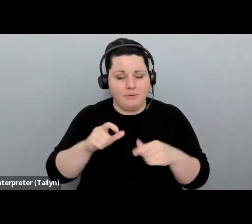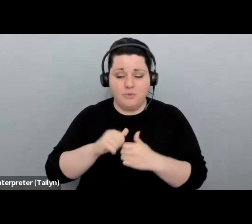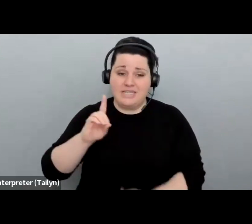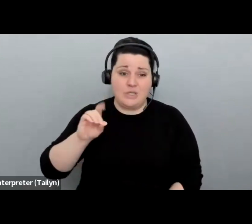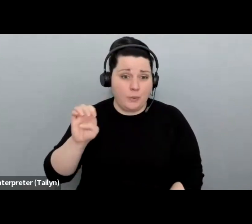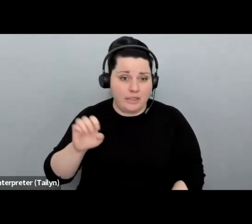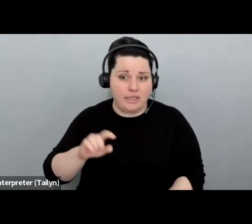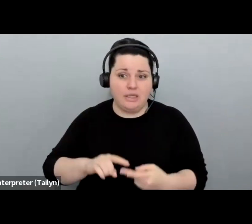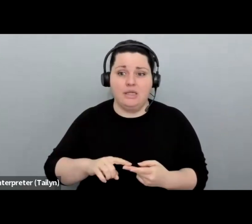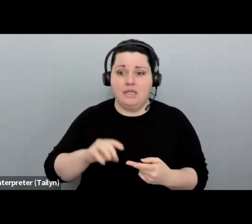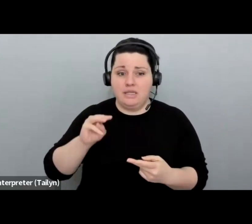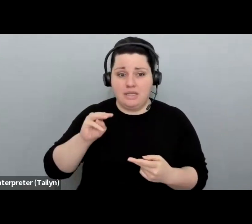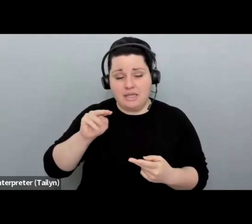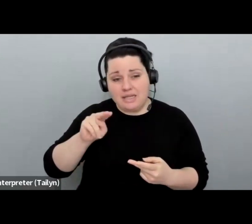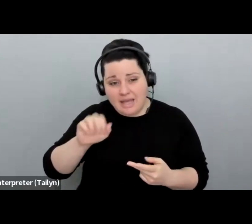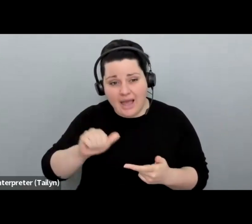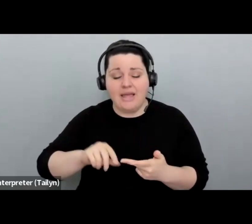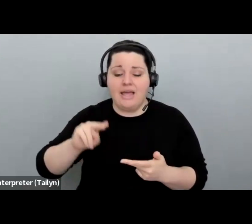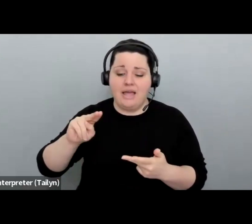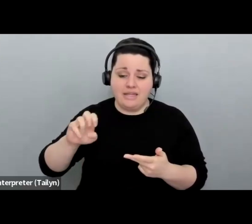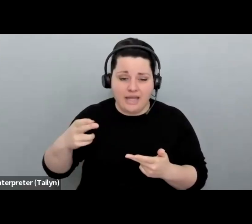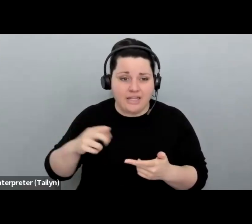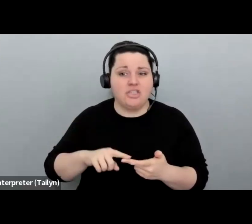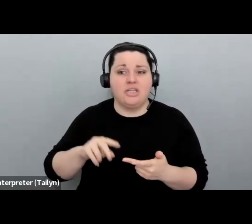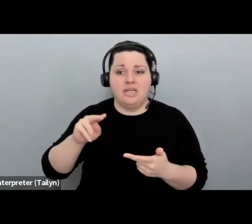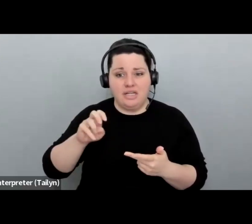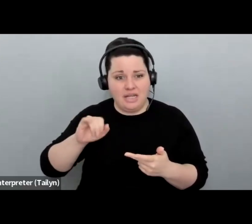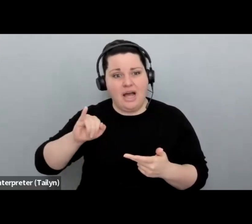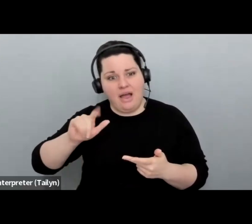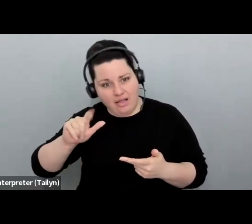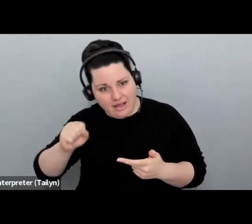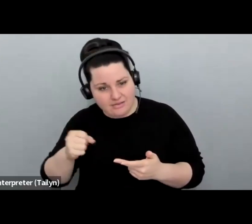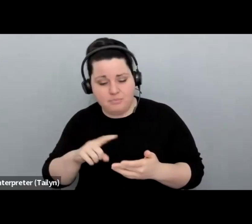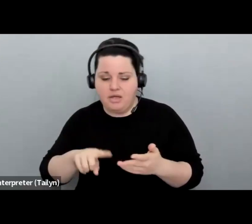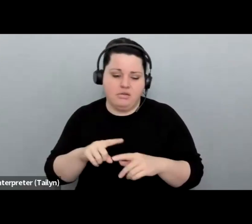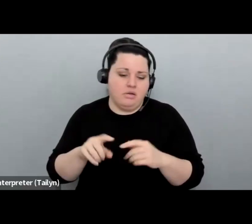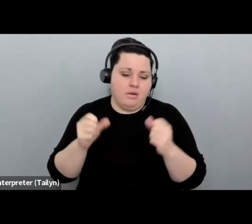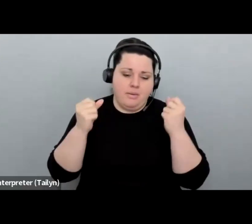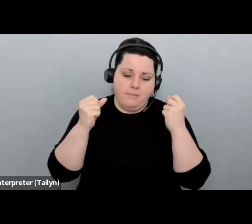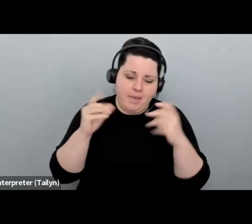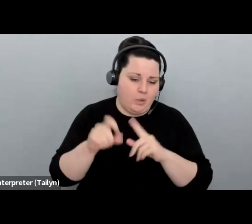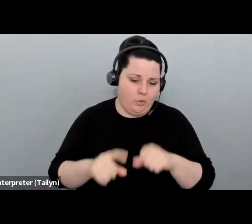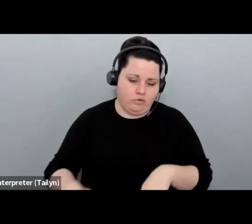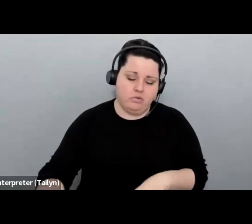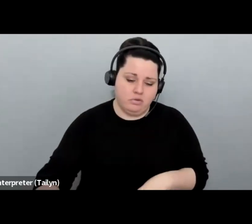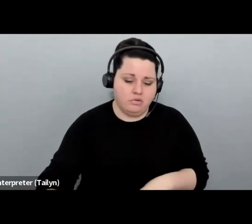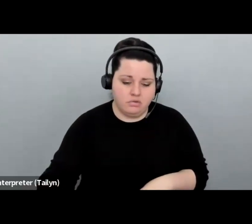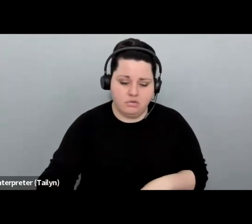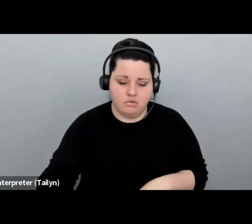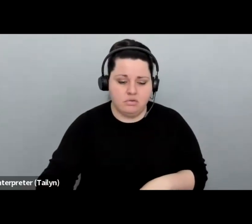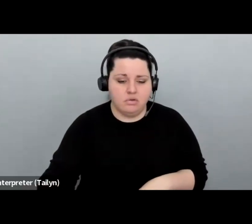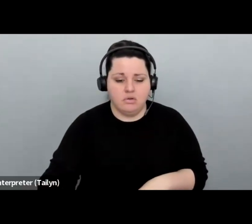DOE, the NEA, the NEH, and the IMLS. But of course, there's many other questions, so please continue to ask